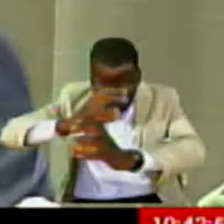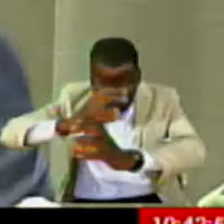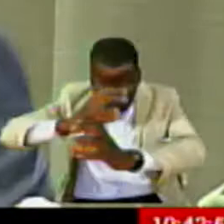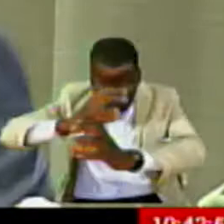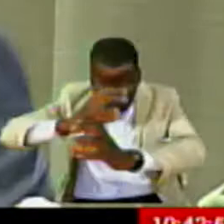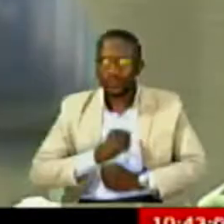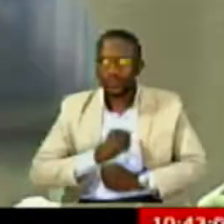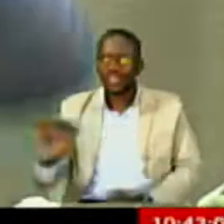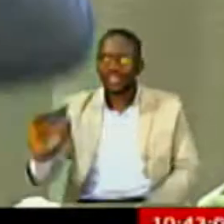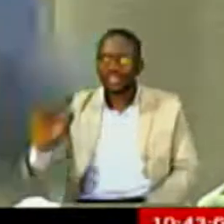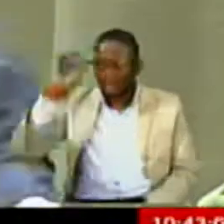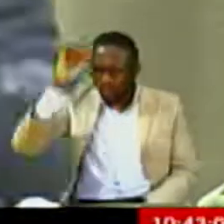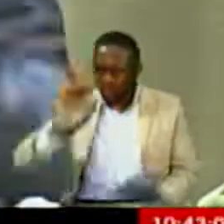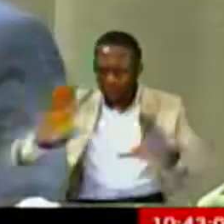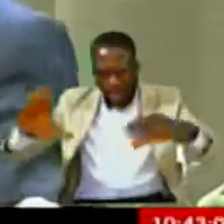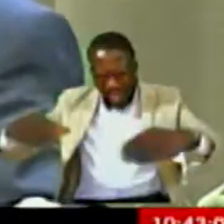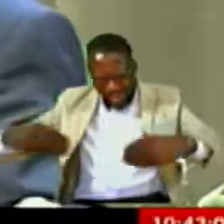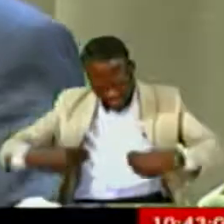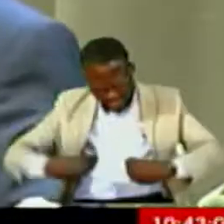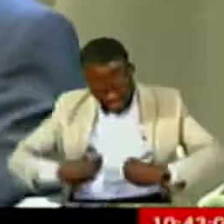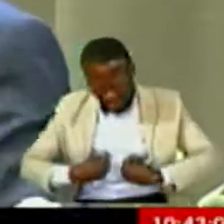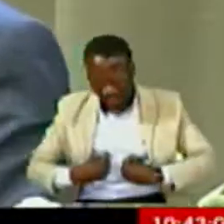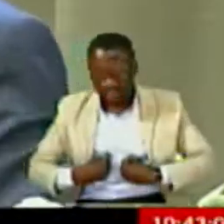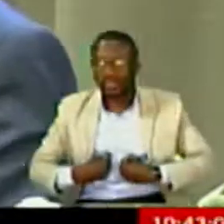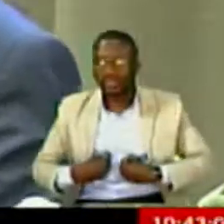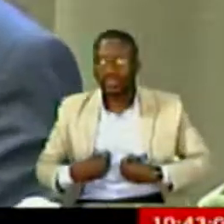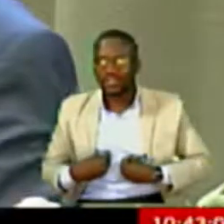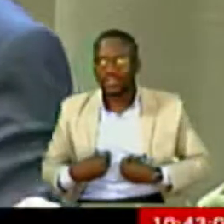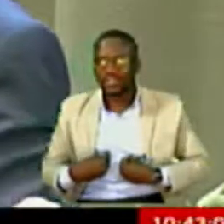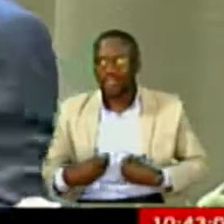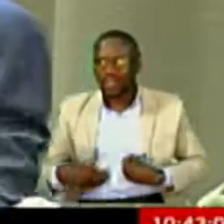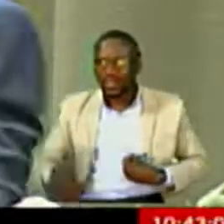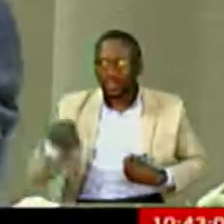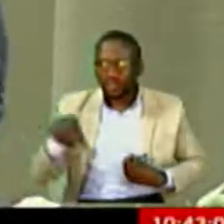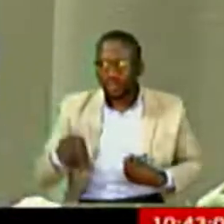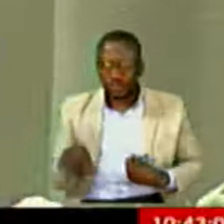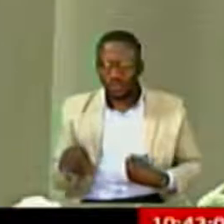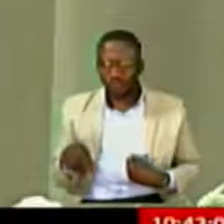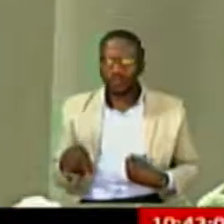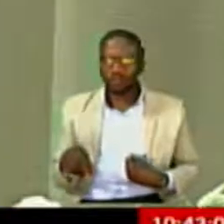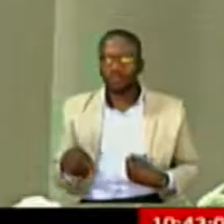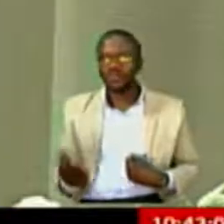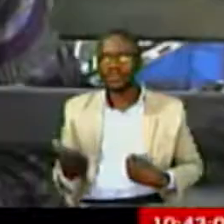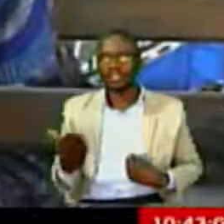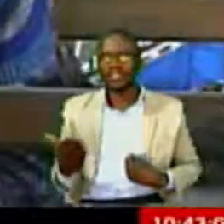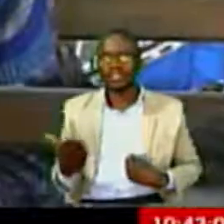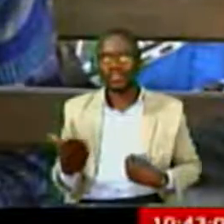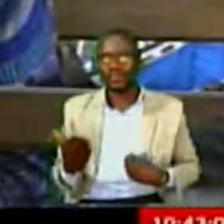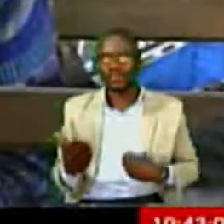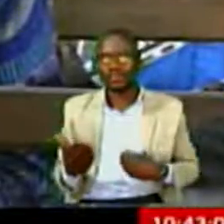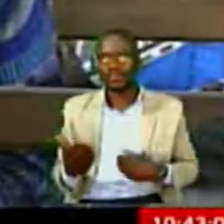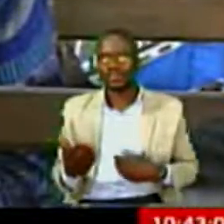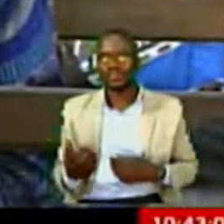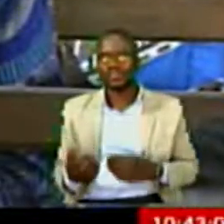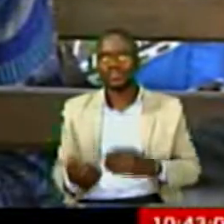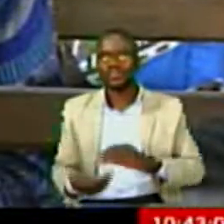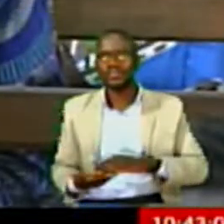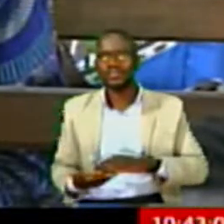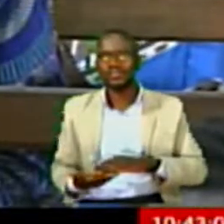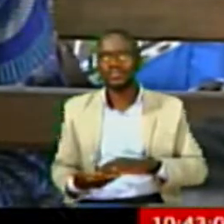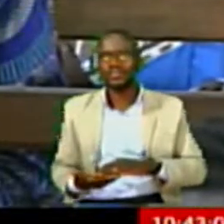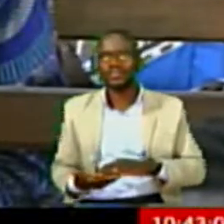listen. Accepter. You also need to accept que it. Ça devient, que cela devient votre. Oh, that